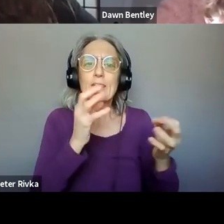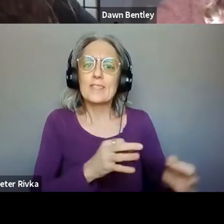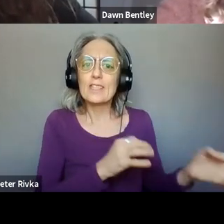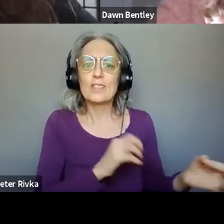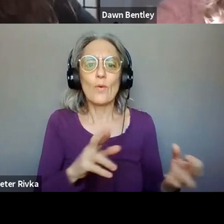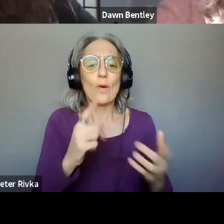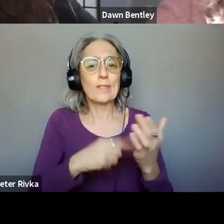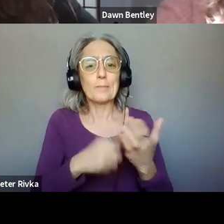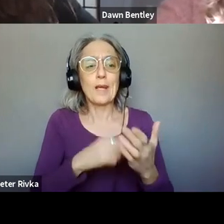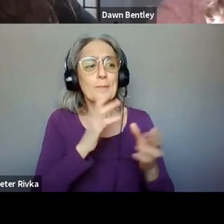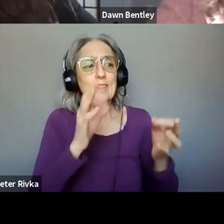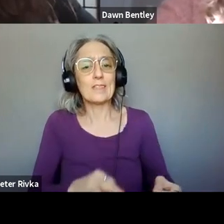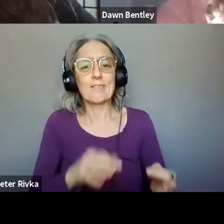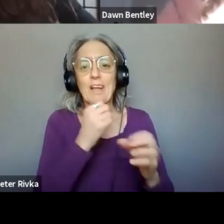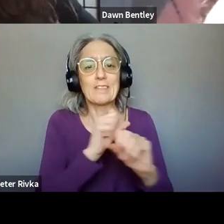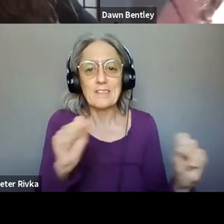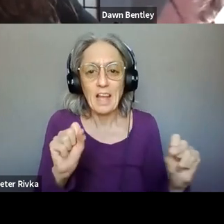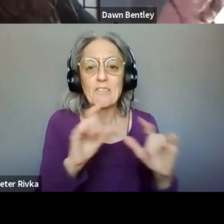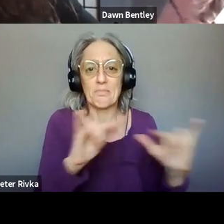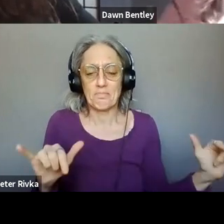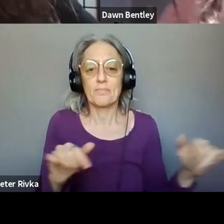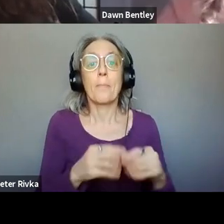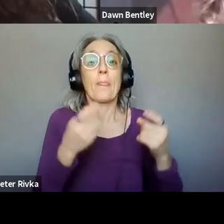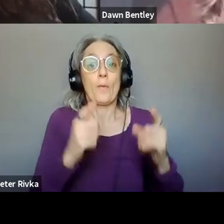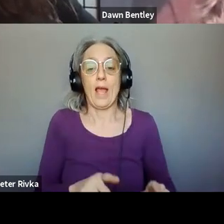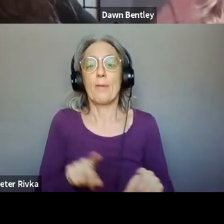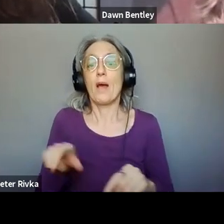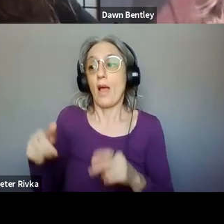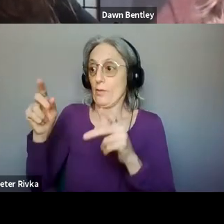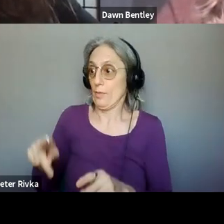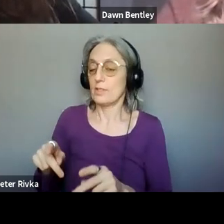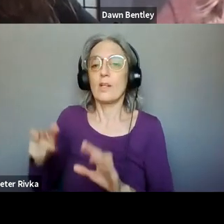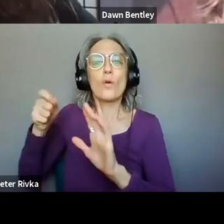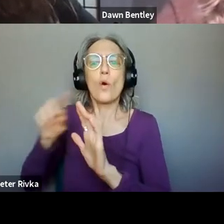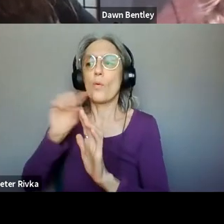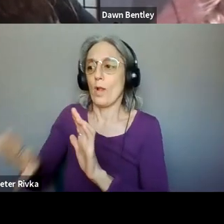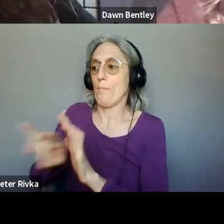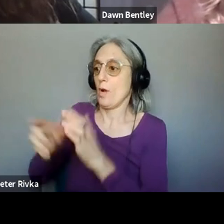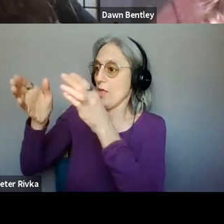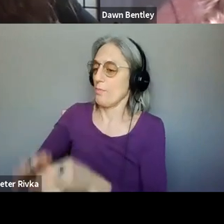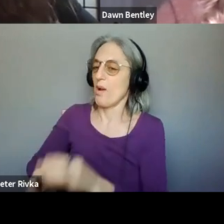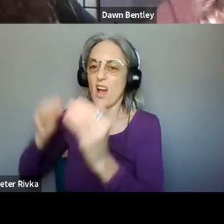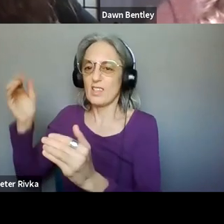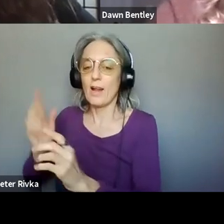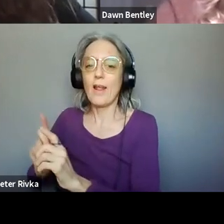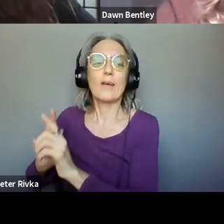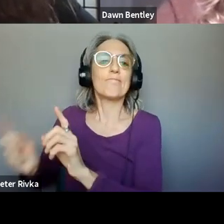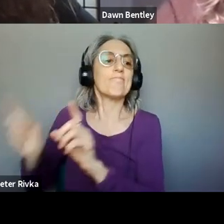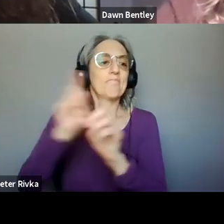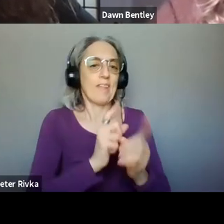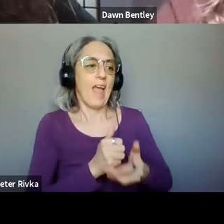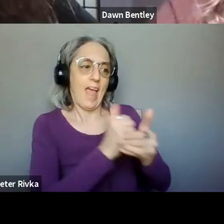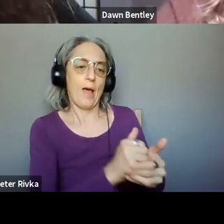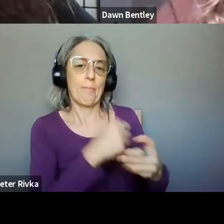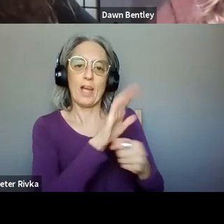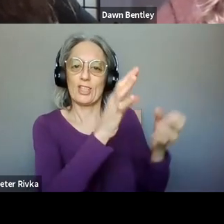decisions to get a court-appointed party to assist them in making decisions. And that can be a member of their